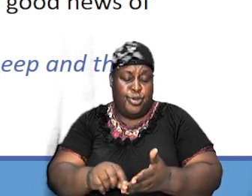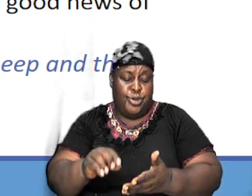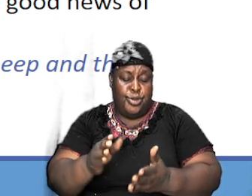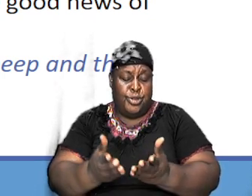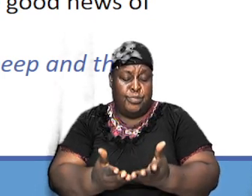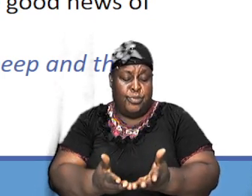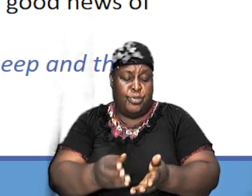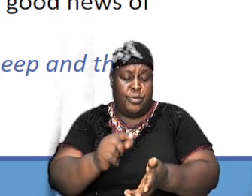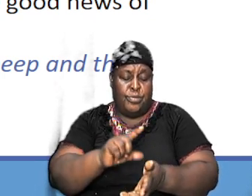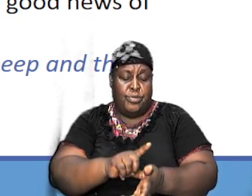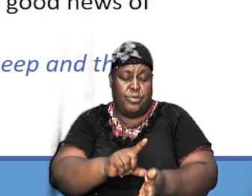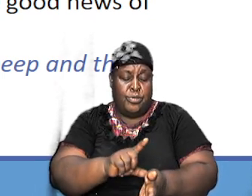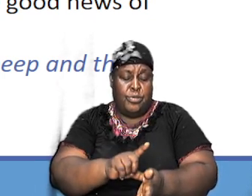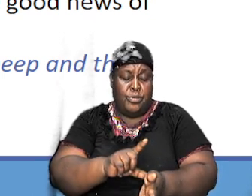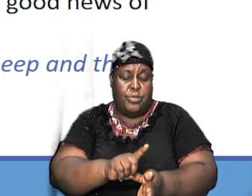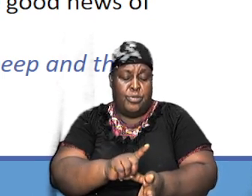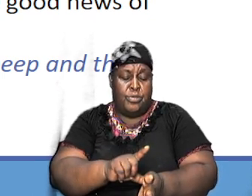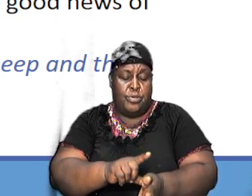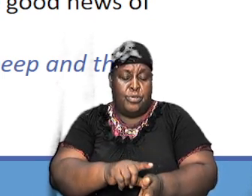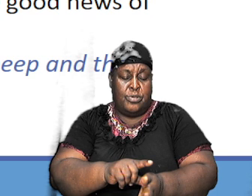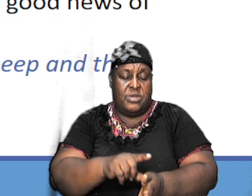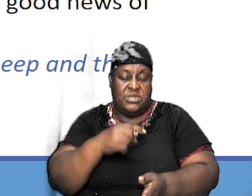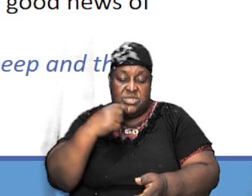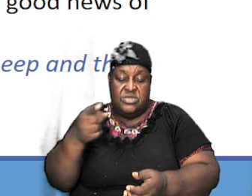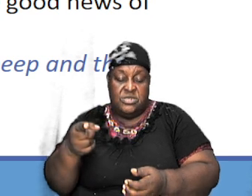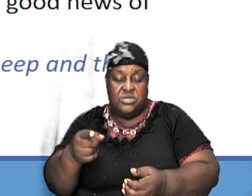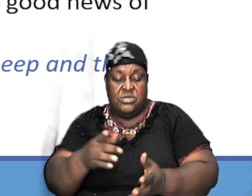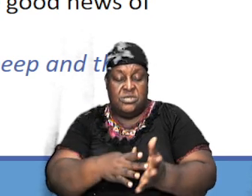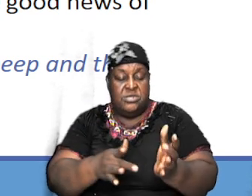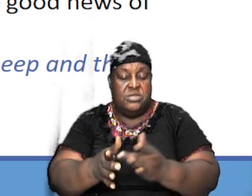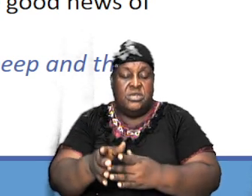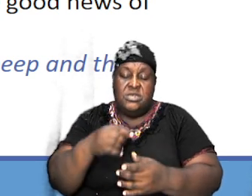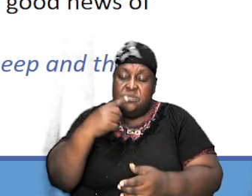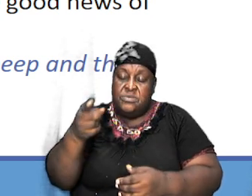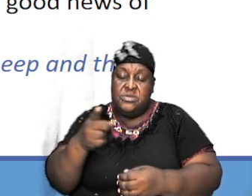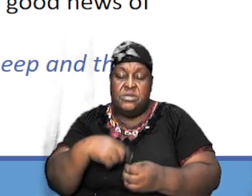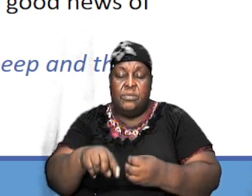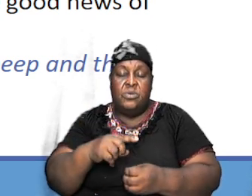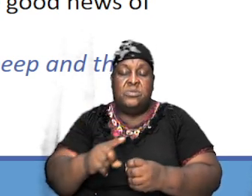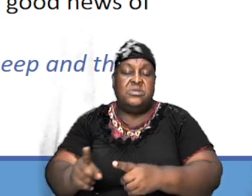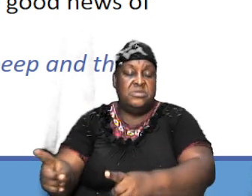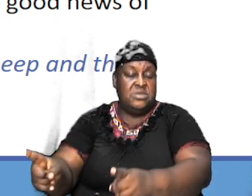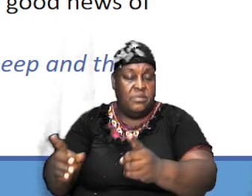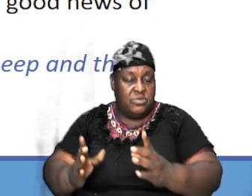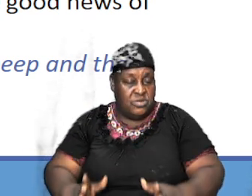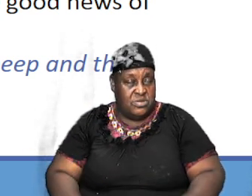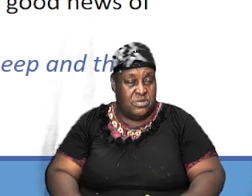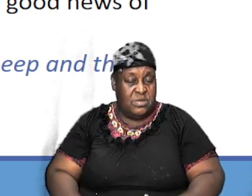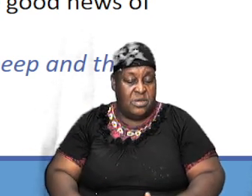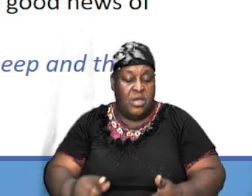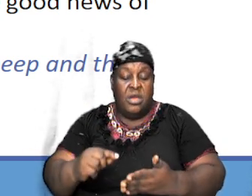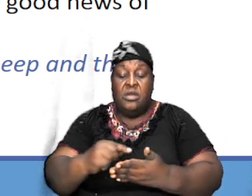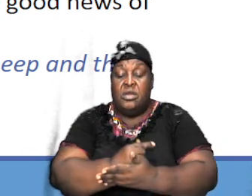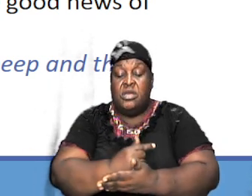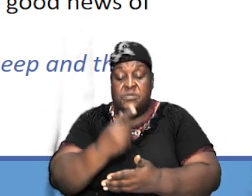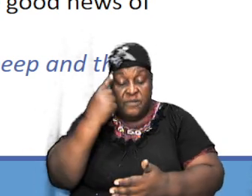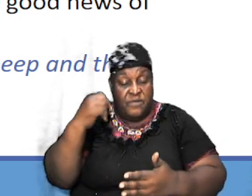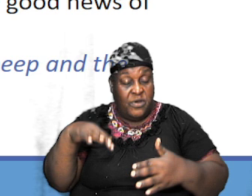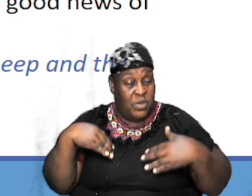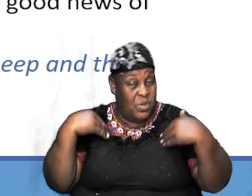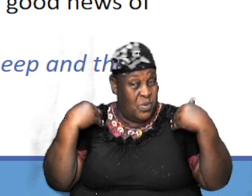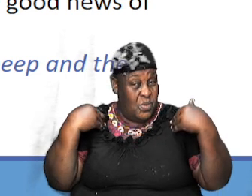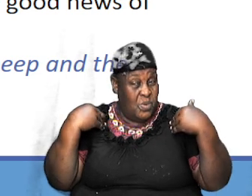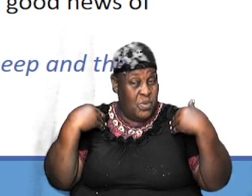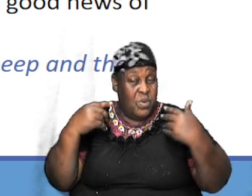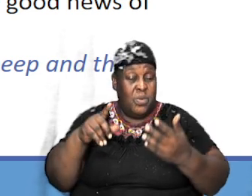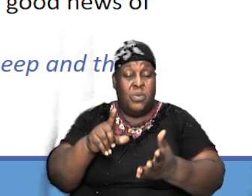of emphasis on discipleship. It's also a gospel for the young. Luke is a